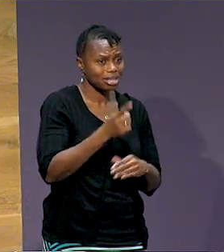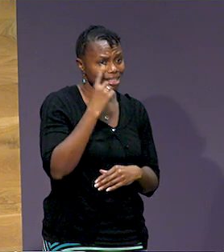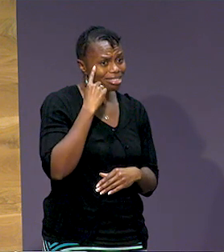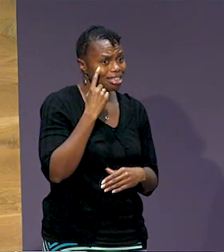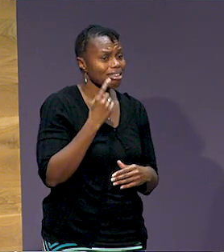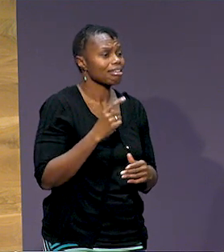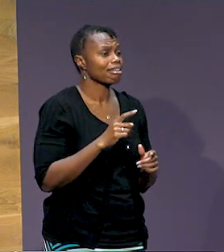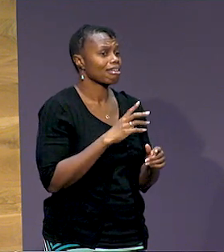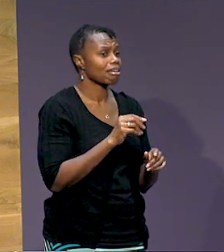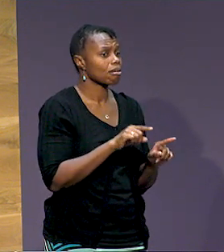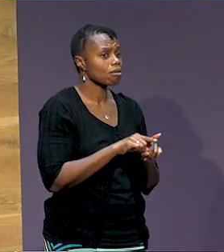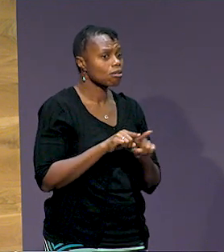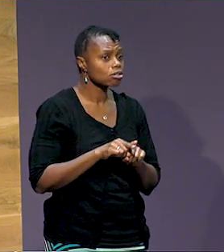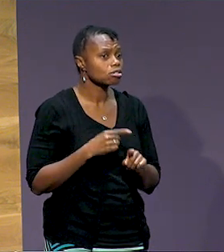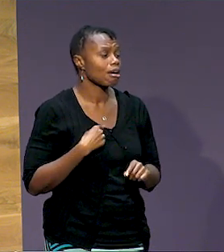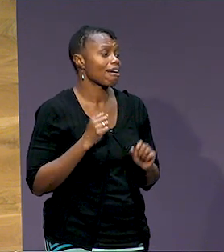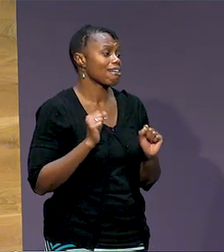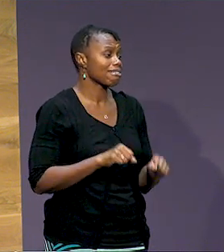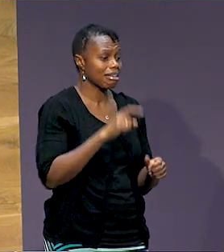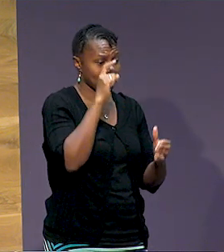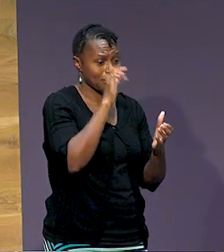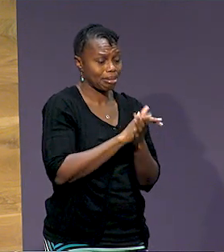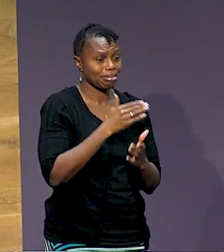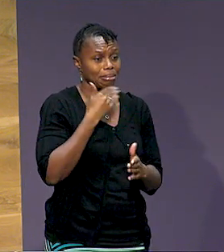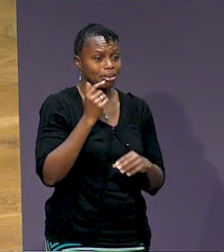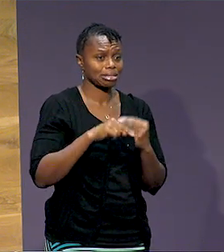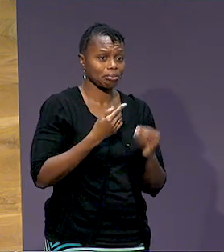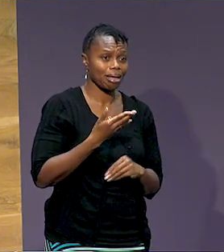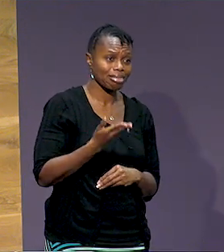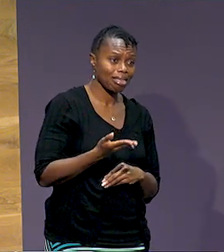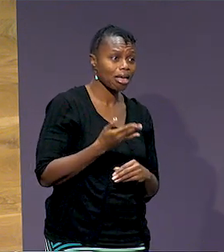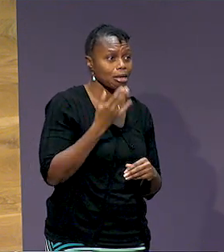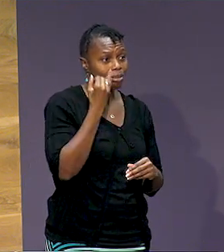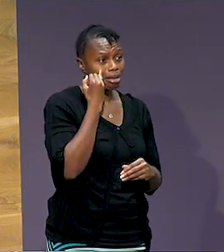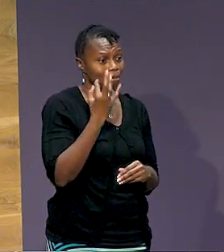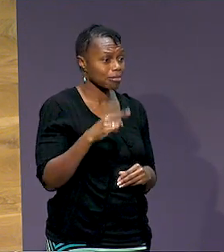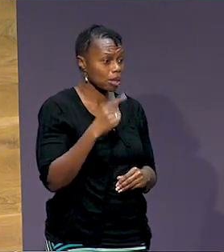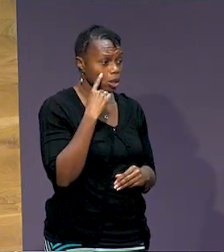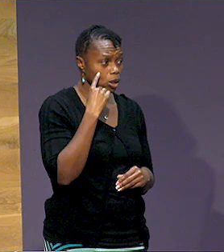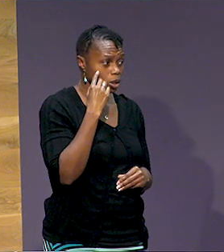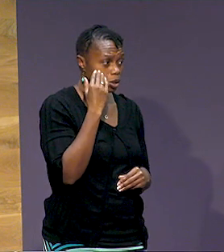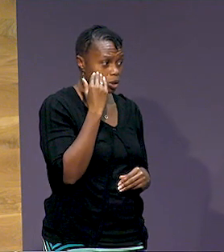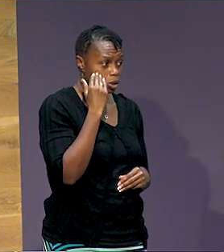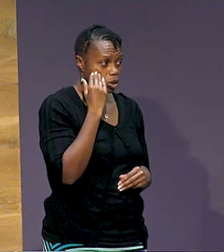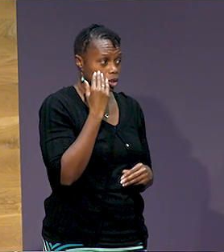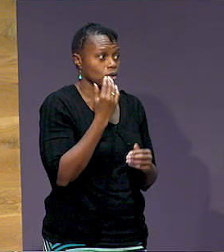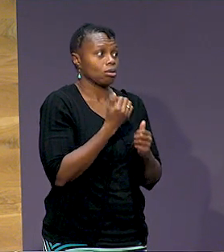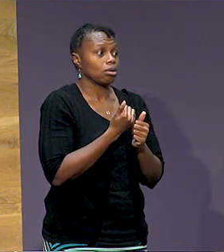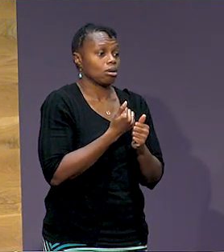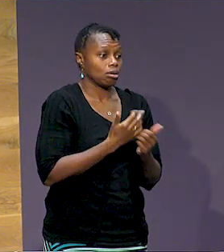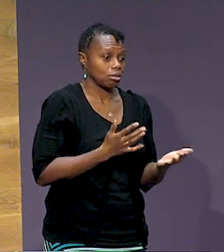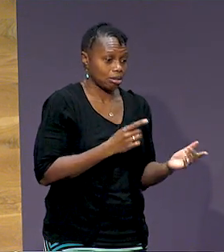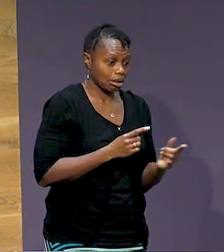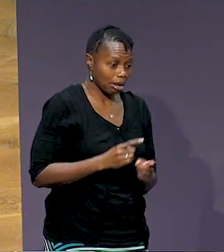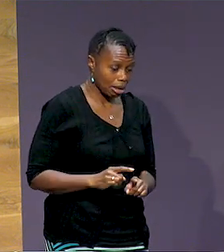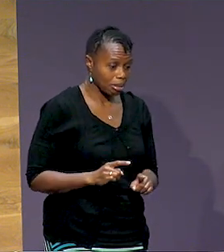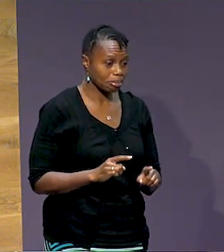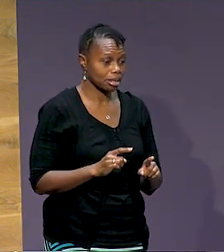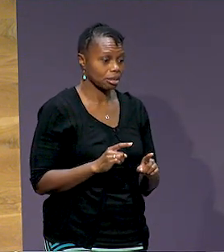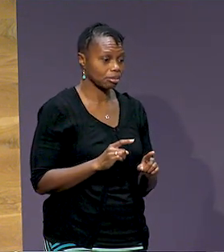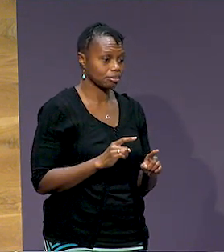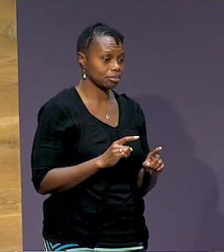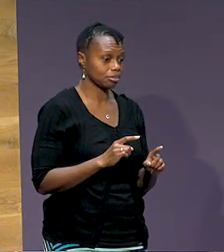get to try to believe the best about them. And if they knew everything that went into everything that we created, maybe they wouldn't say what they